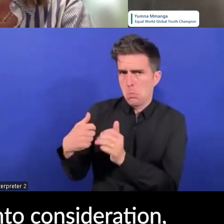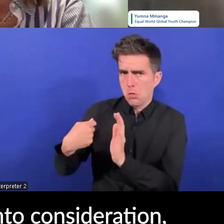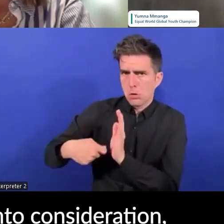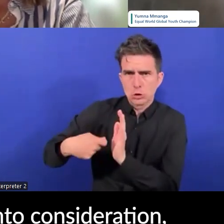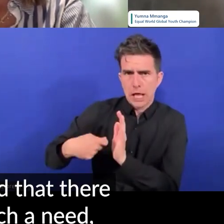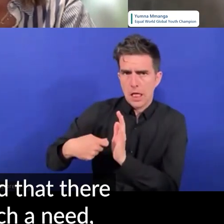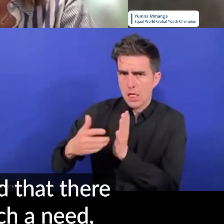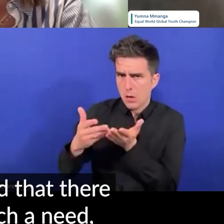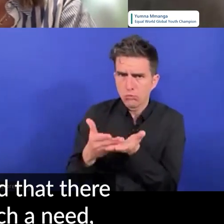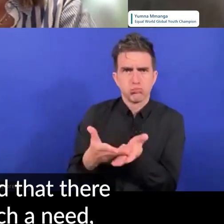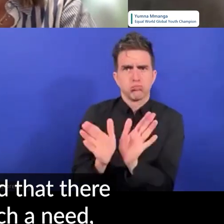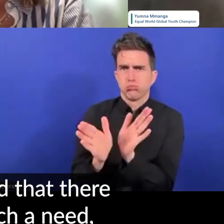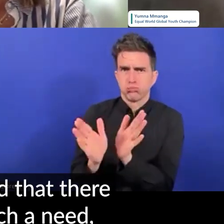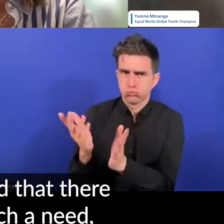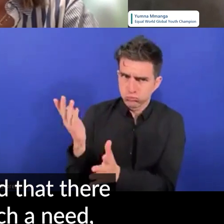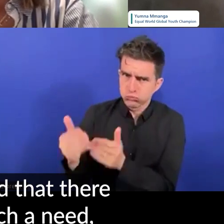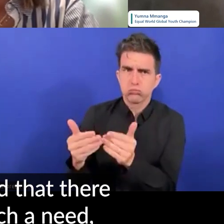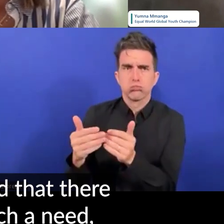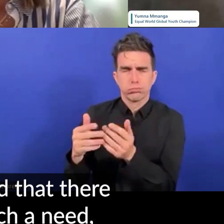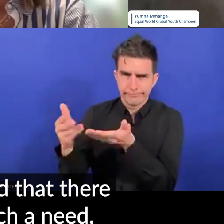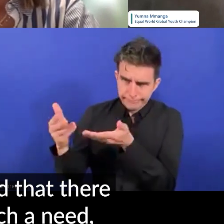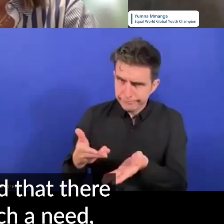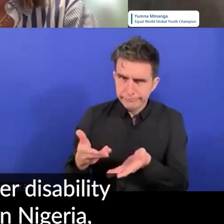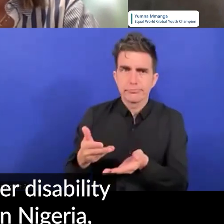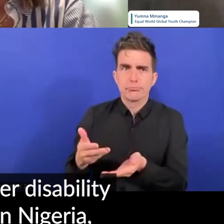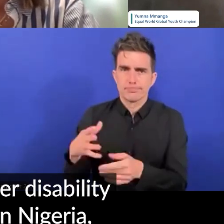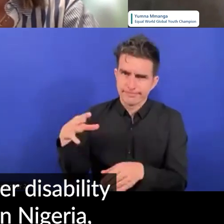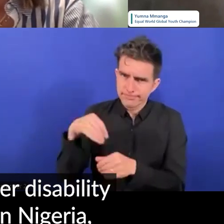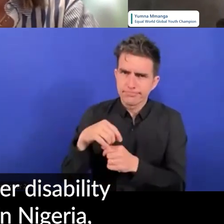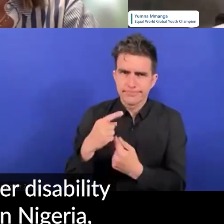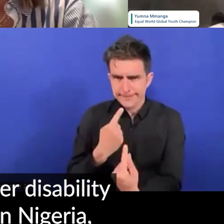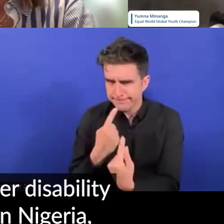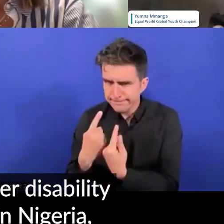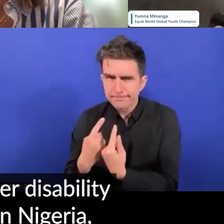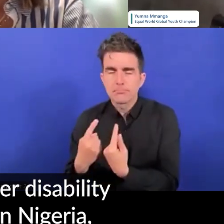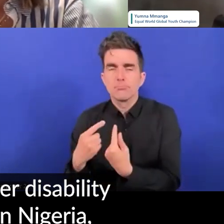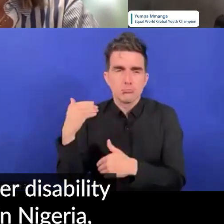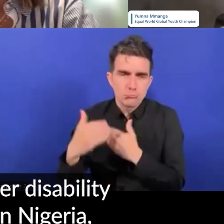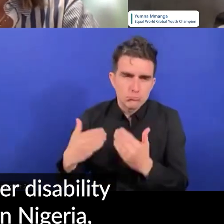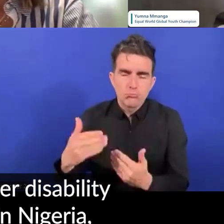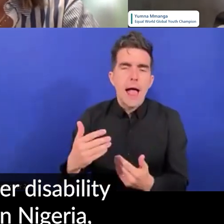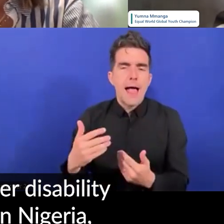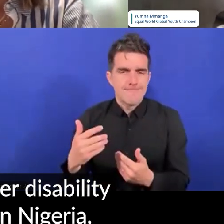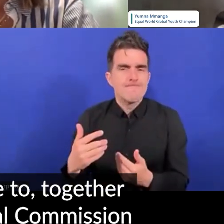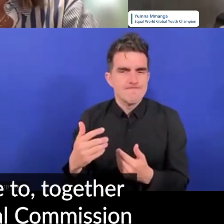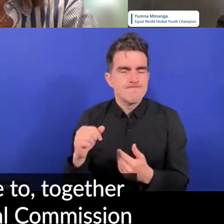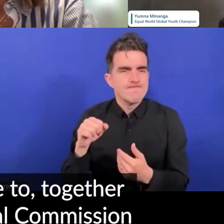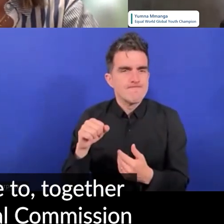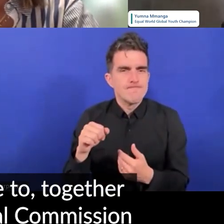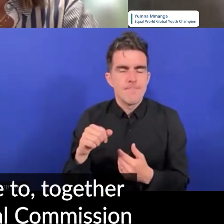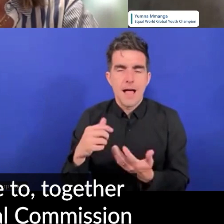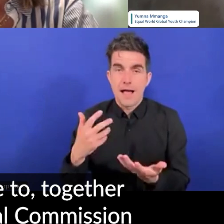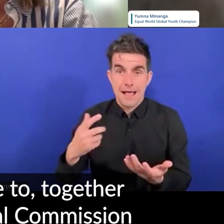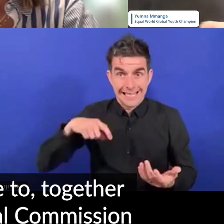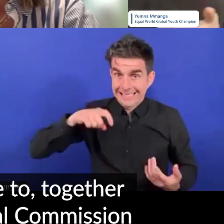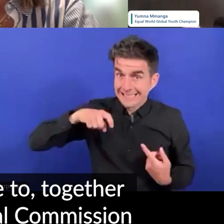into consideration, but we realized that there have been such a need. And in the wider disability community in Nigeria, we've been able